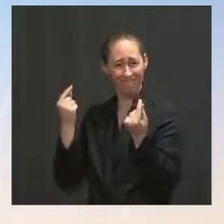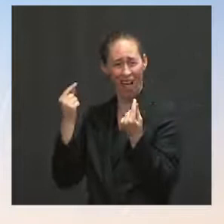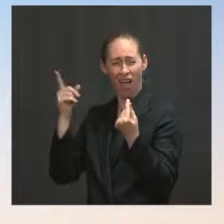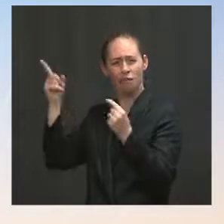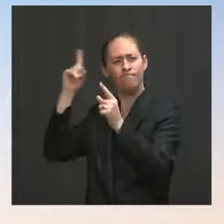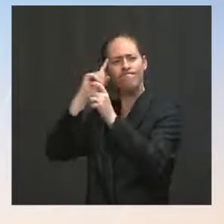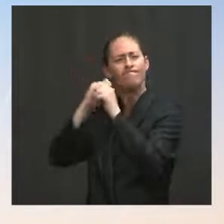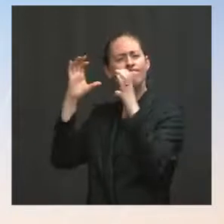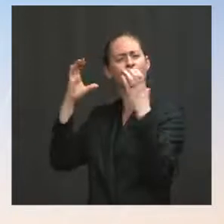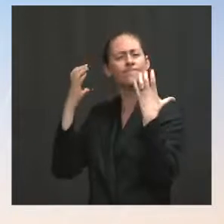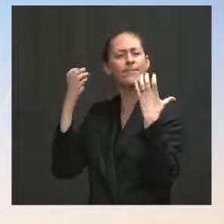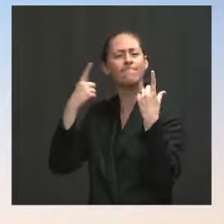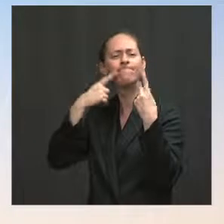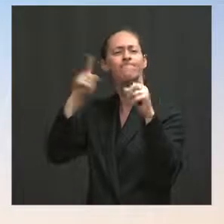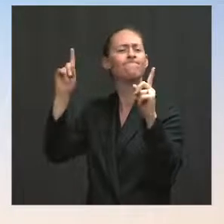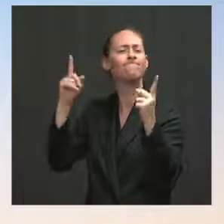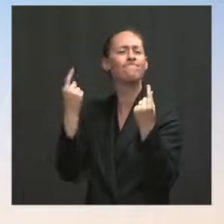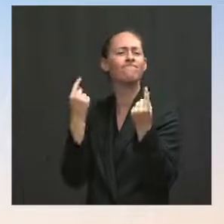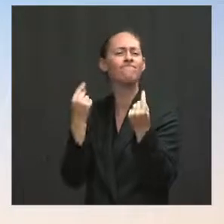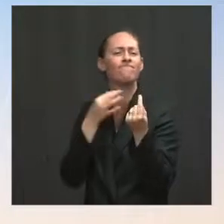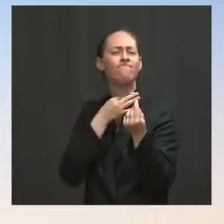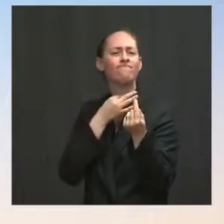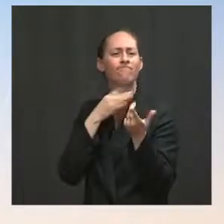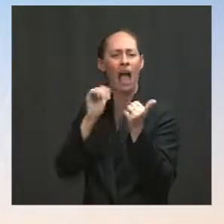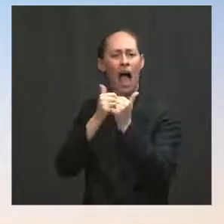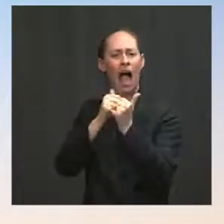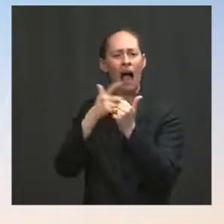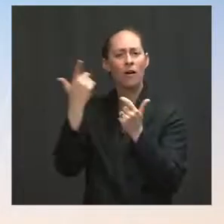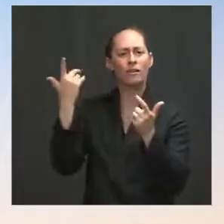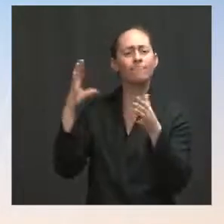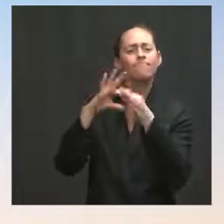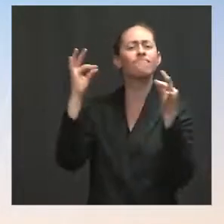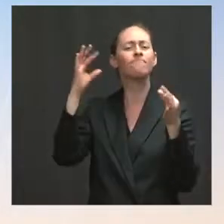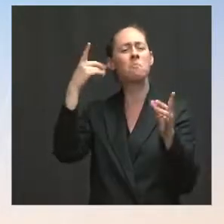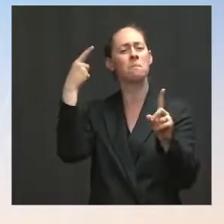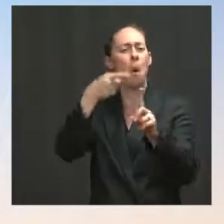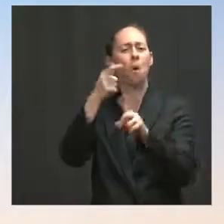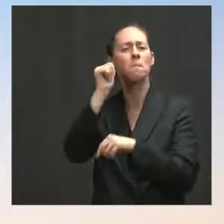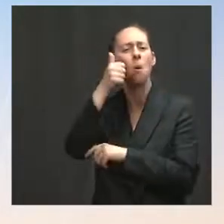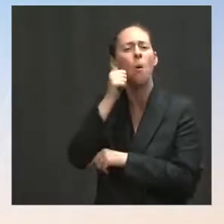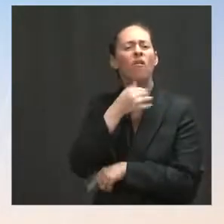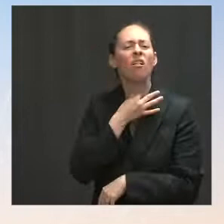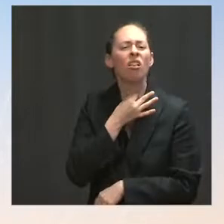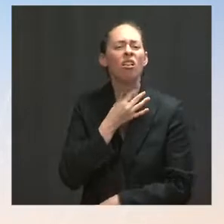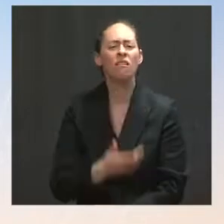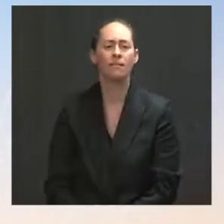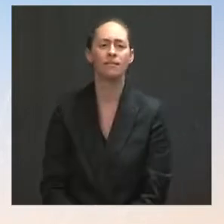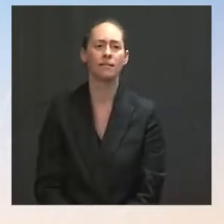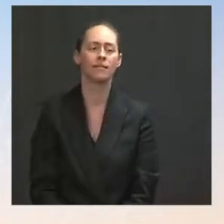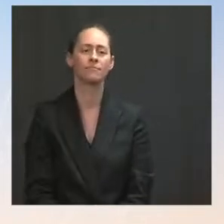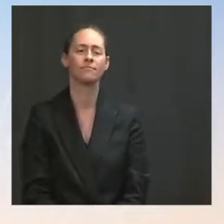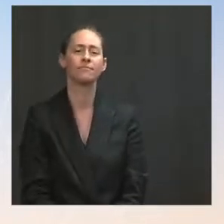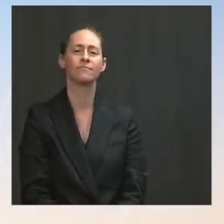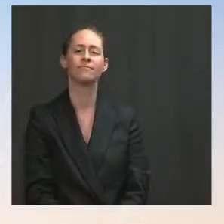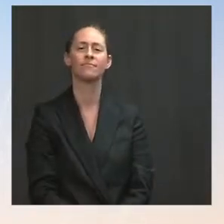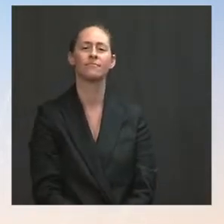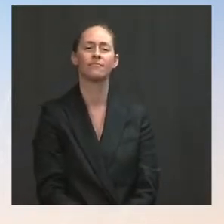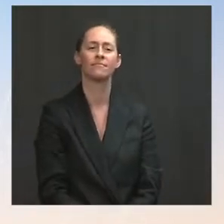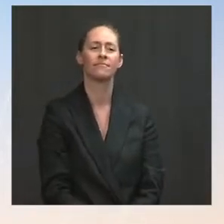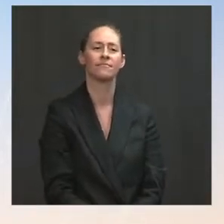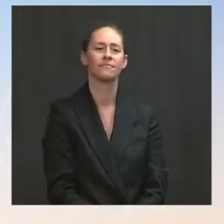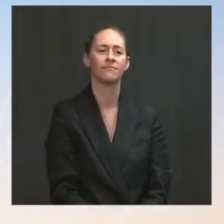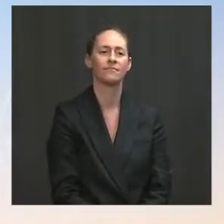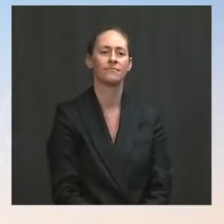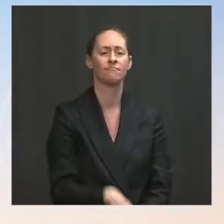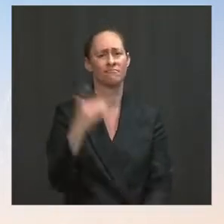and talking to the American people about this issue? Well, I think the president is a big believer that, as someone who has